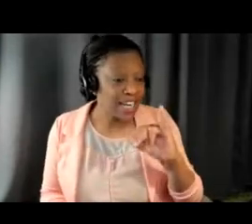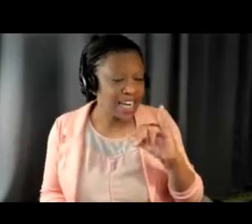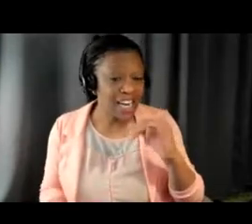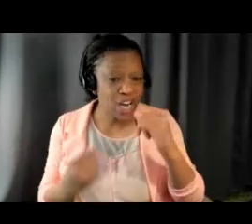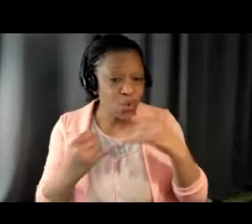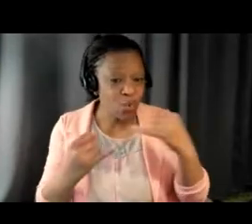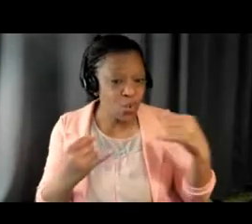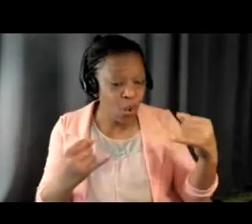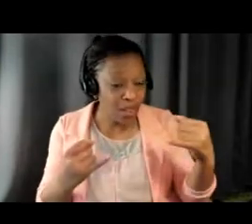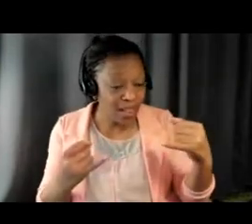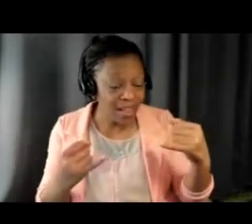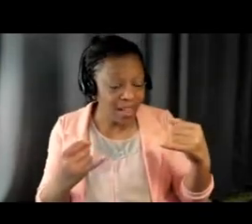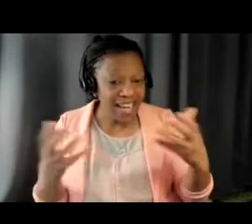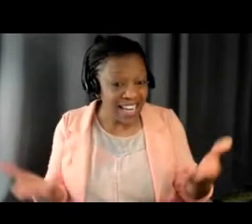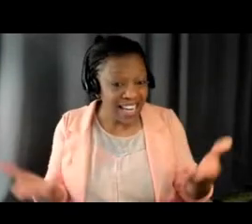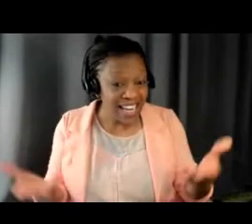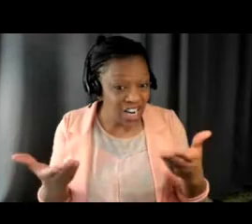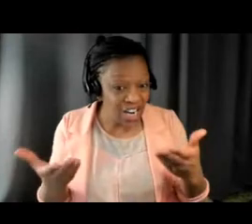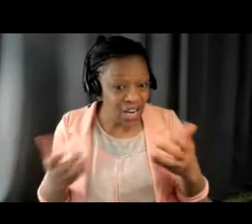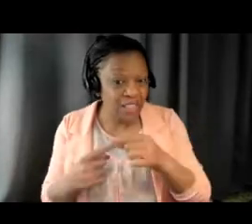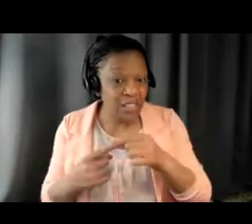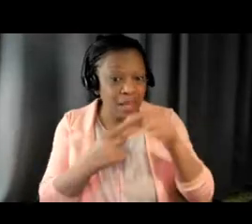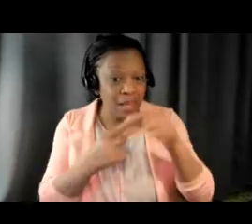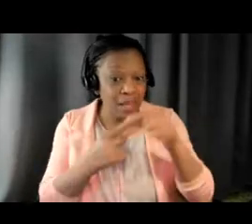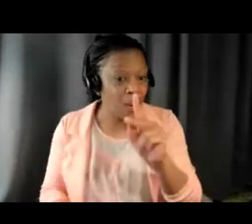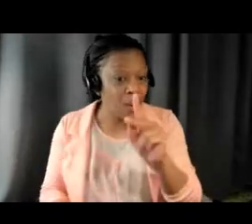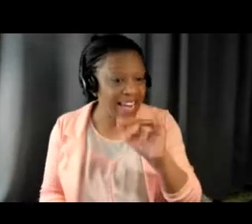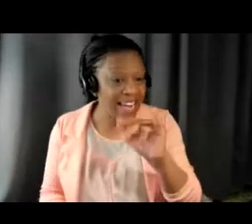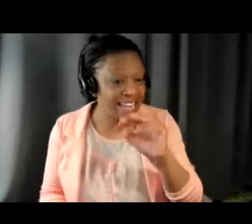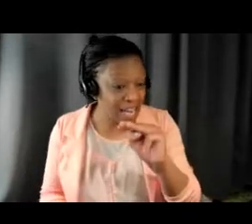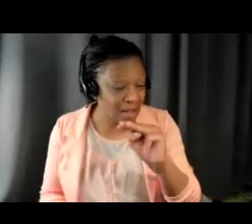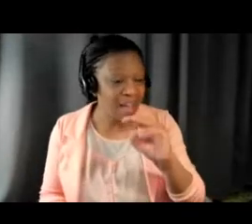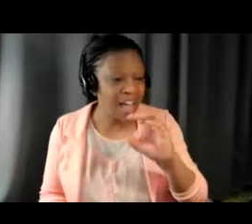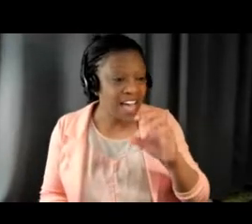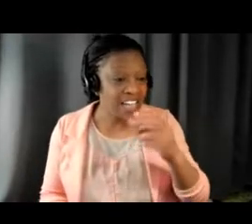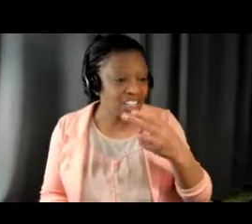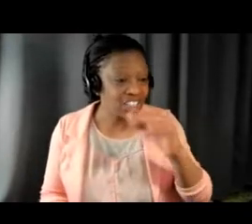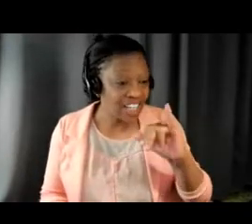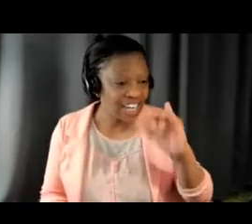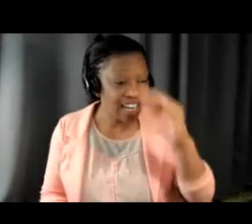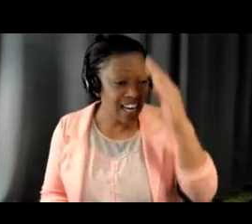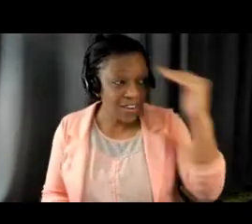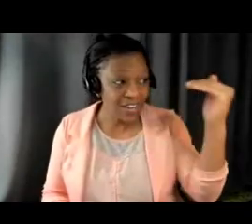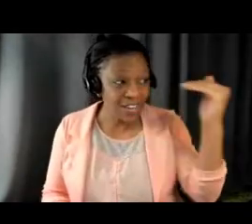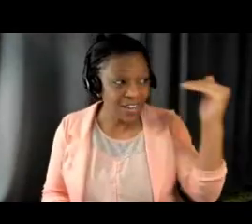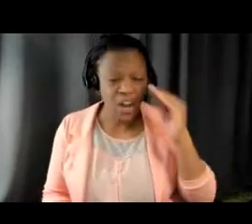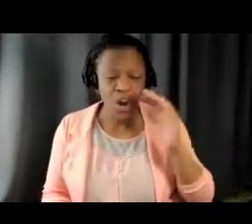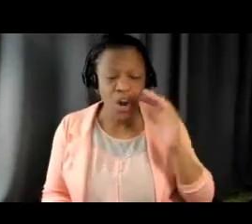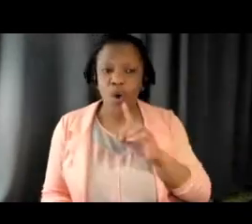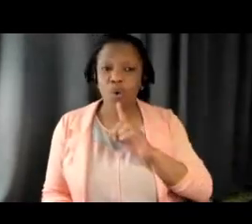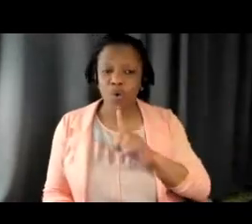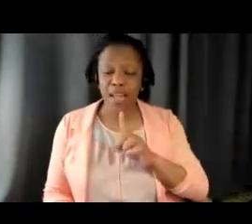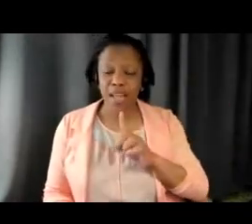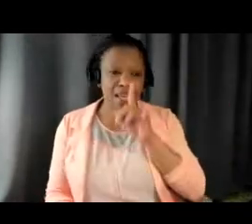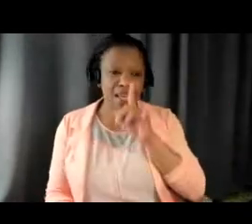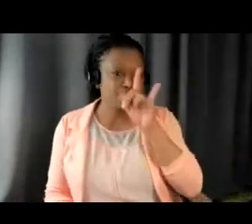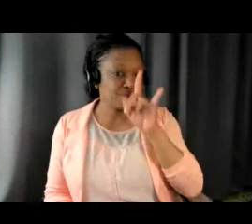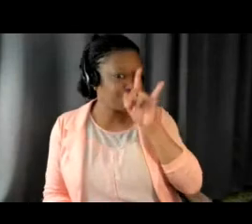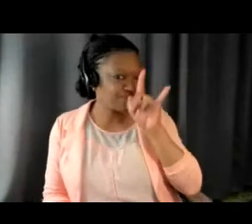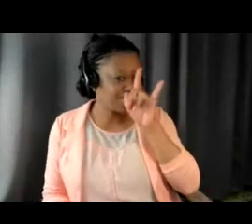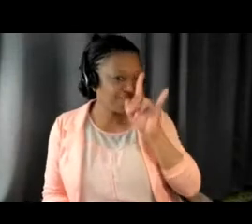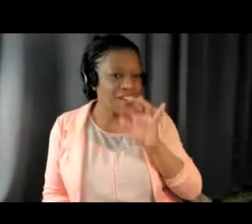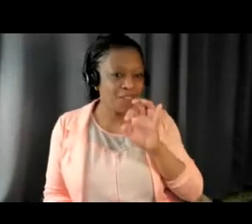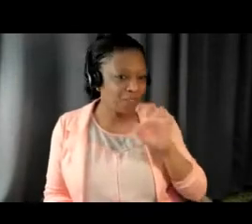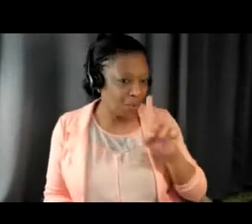something like that. But to have it here, Yeah, kimchi Right on here. the Kimchi, south side. Come this is on real now. bougie stuff. Yeah. Bougie food.